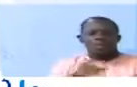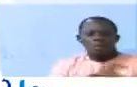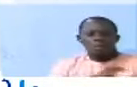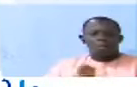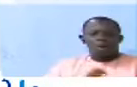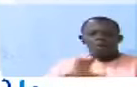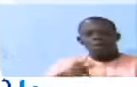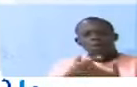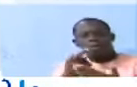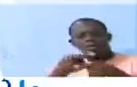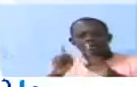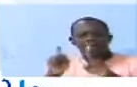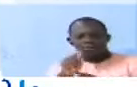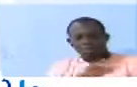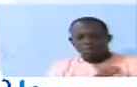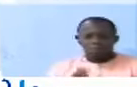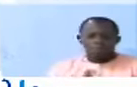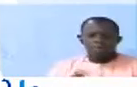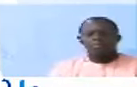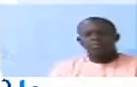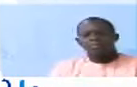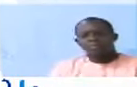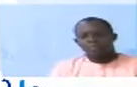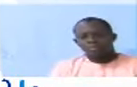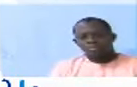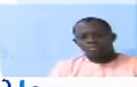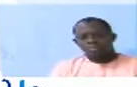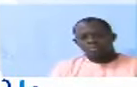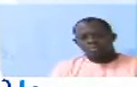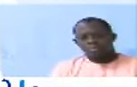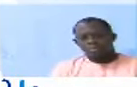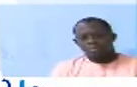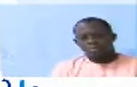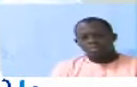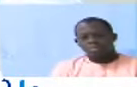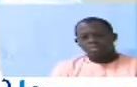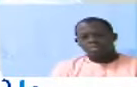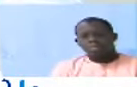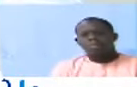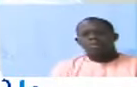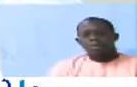be musan san kilingo le kono djeba police station o kono djeba. Ah, djeba to station o fon kono.